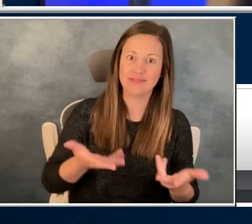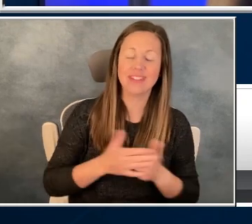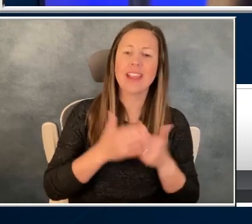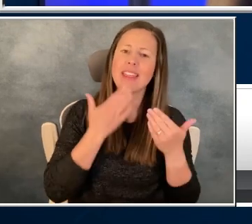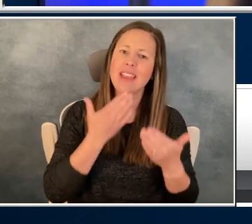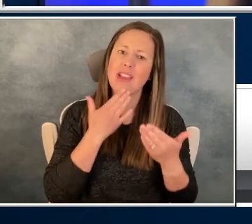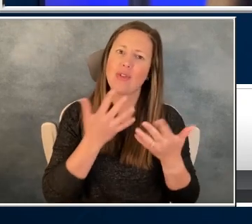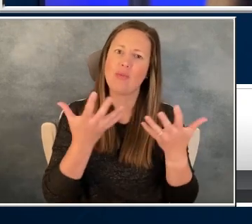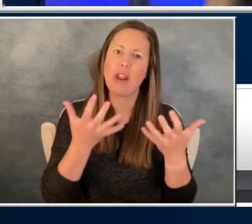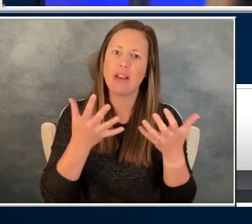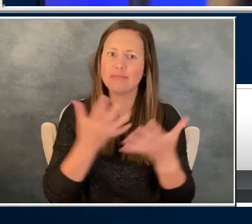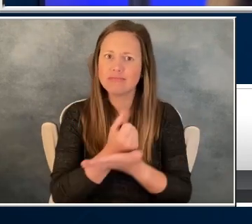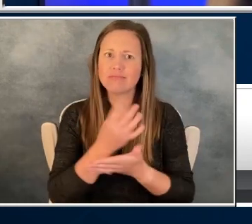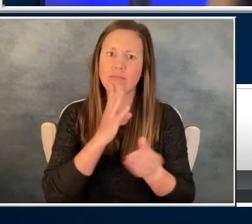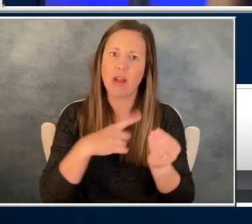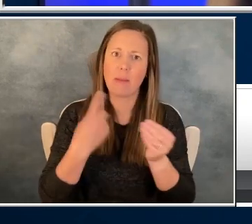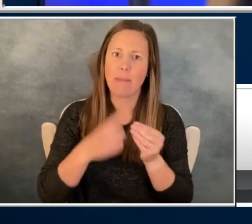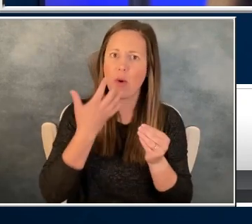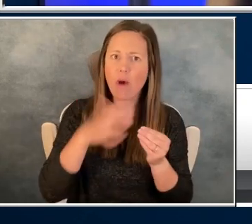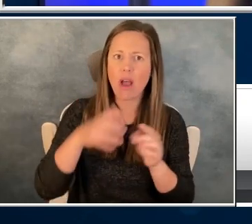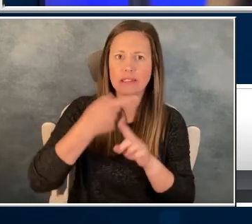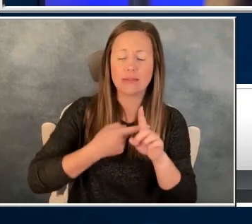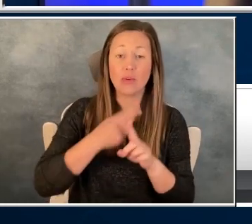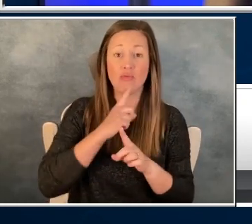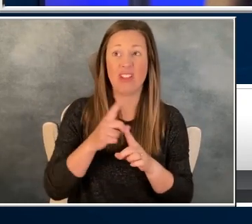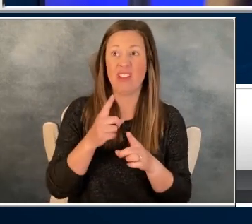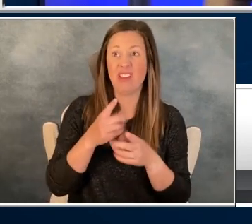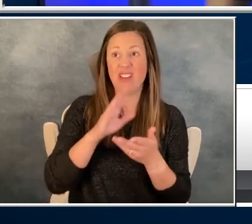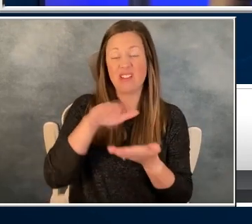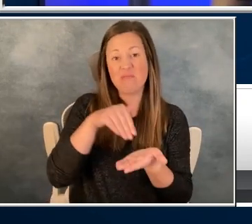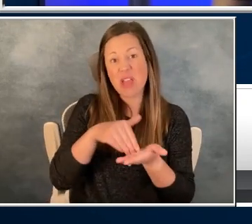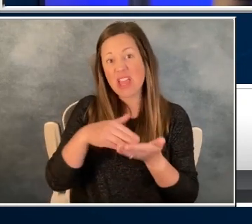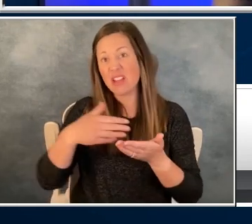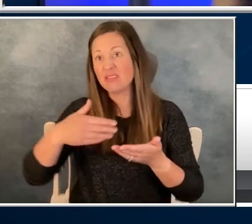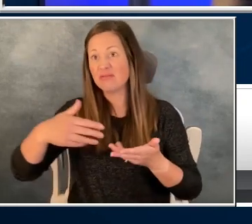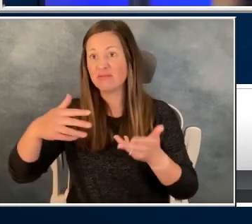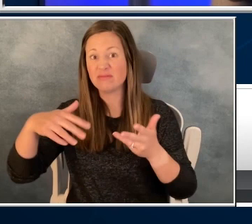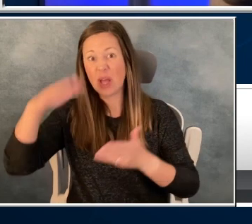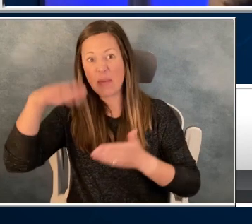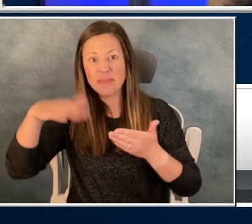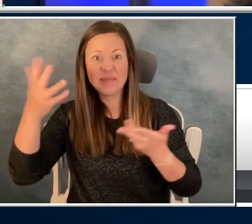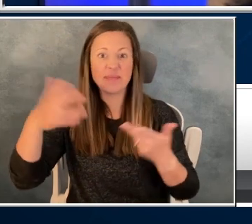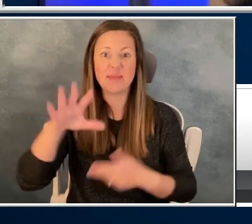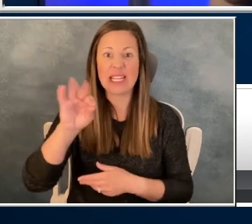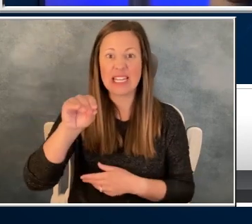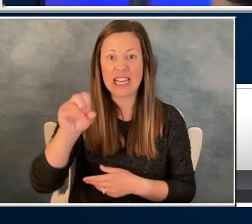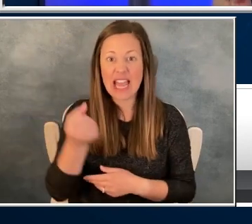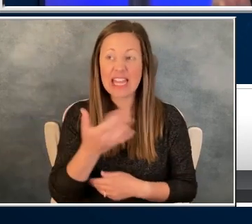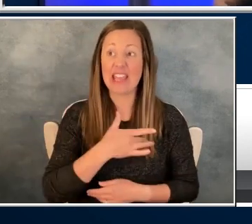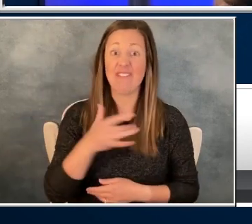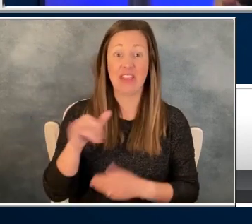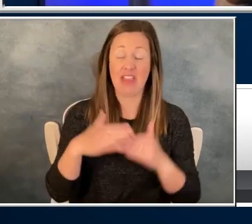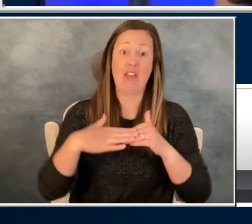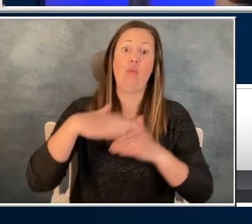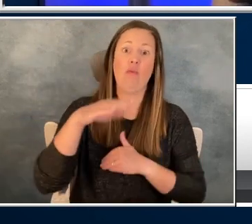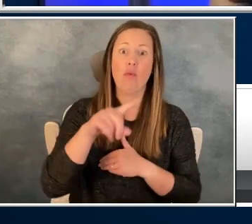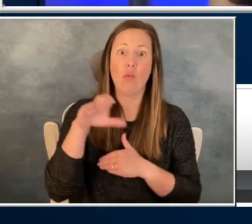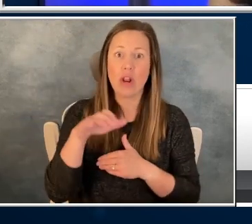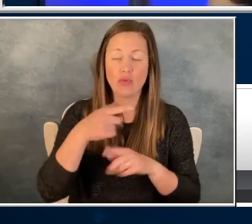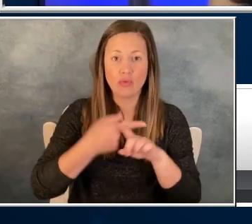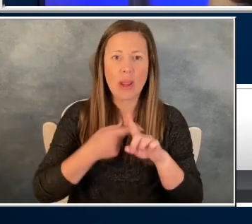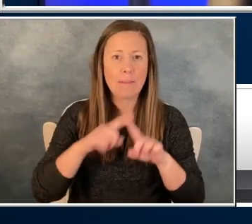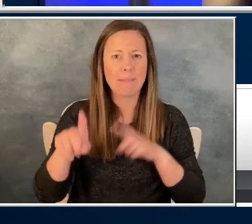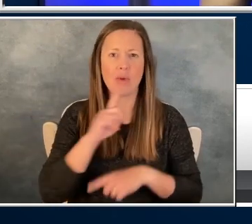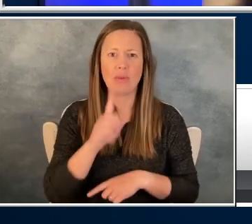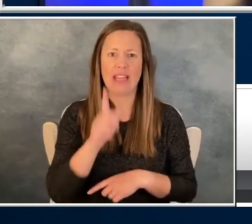these hot temperatures. Our temperatures have been in the mid to upper 90s. The feels like temperature is over 100. It doesn't even need to be that